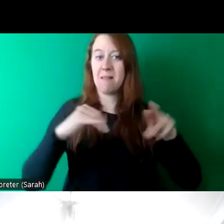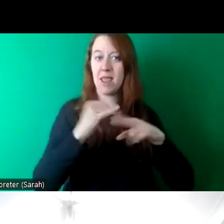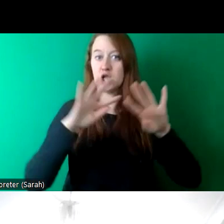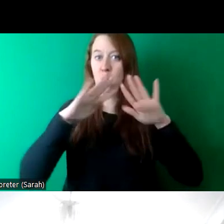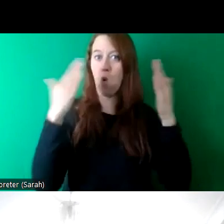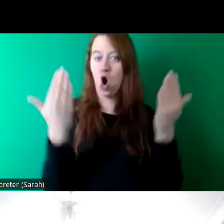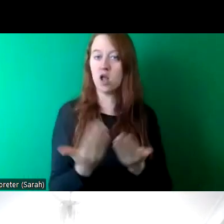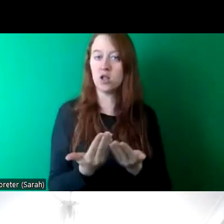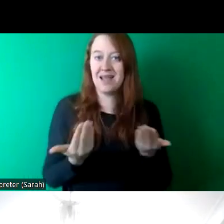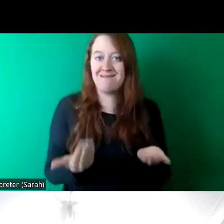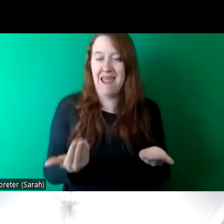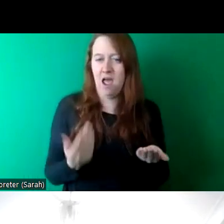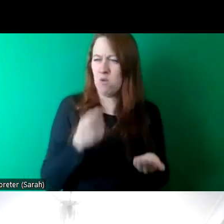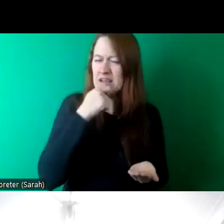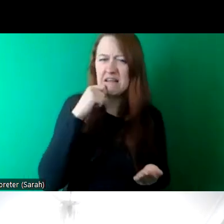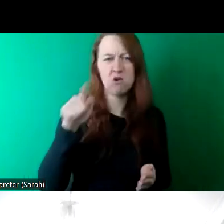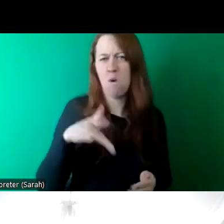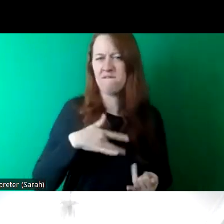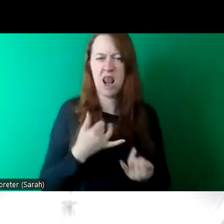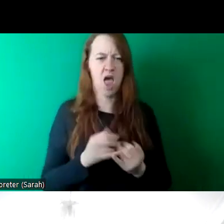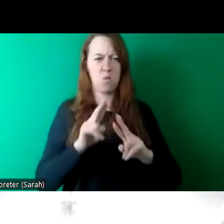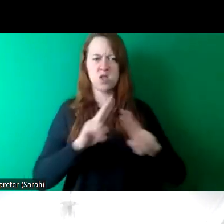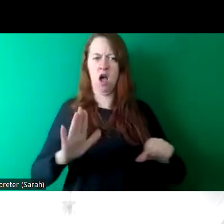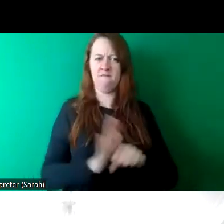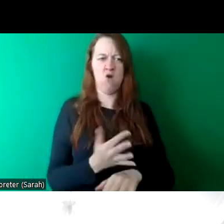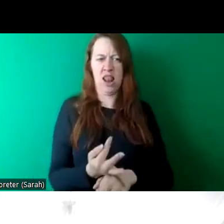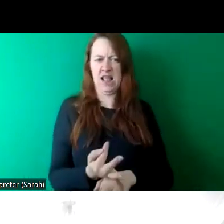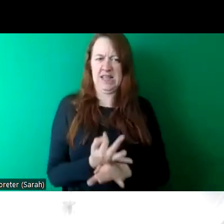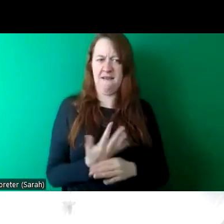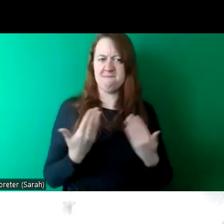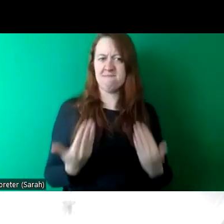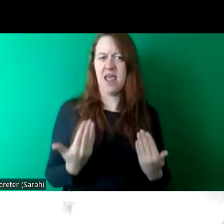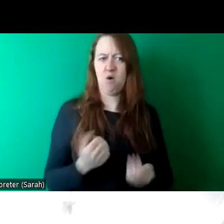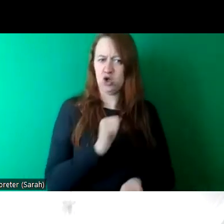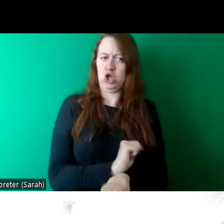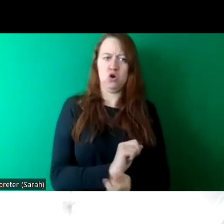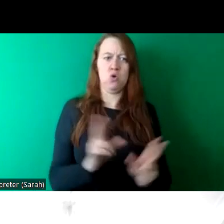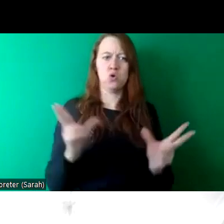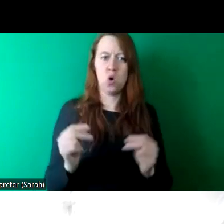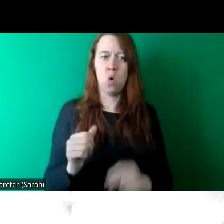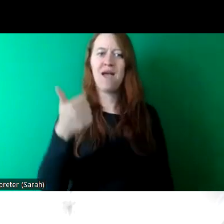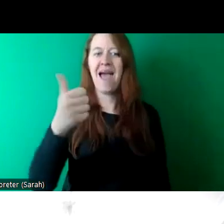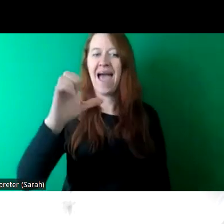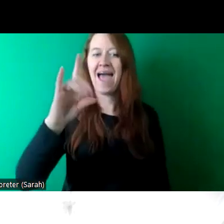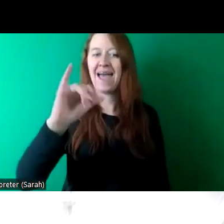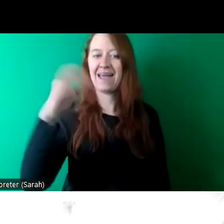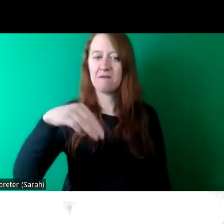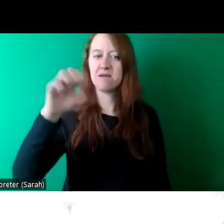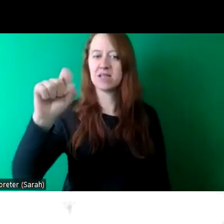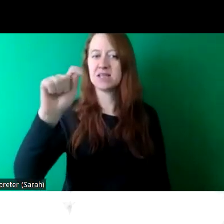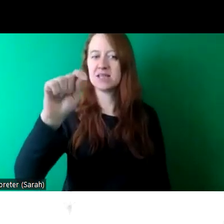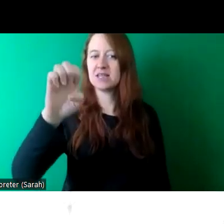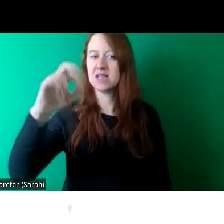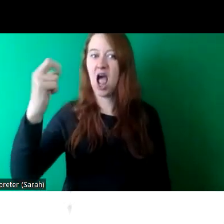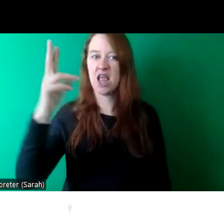more insecure, the strain of polarization, political extremism and demagoguery, all being supercharged by